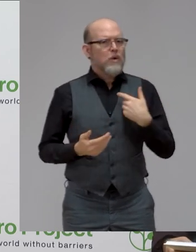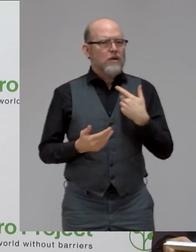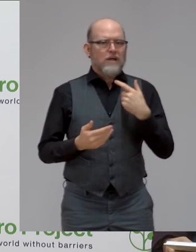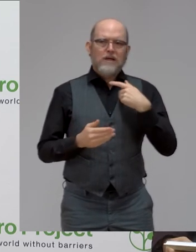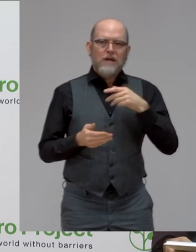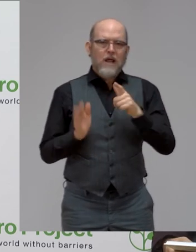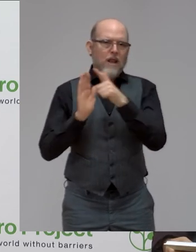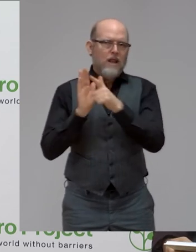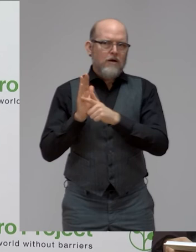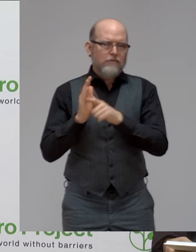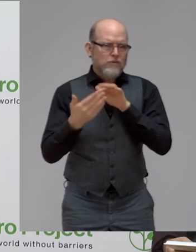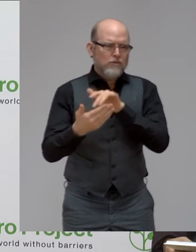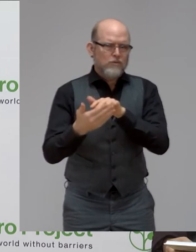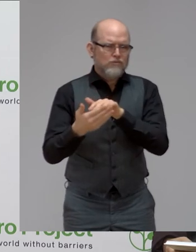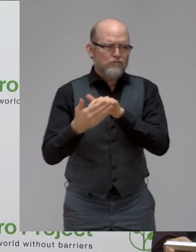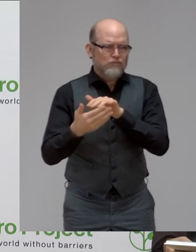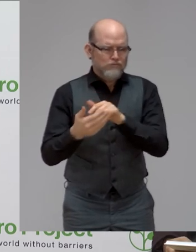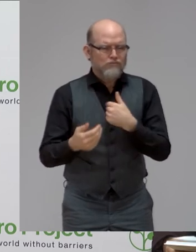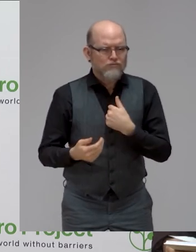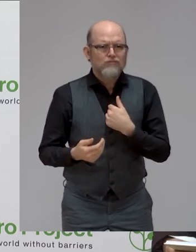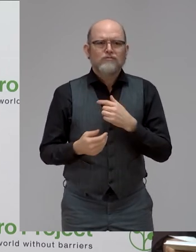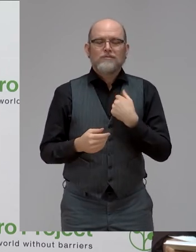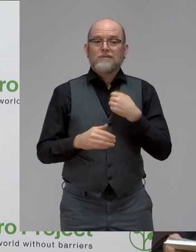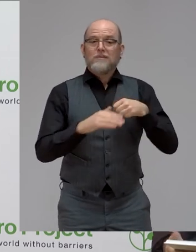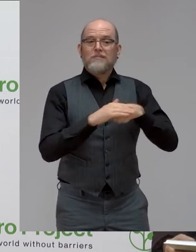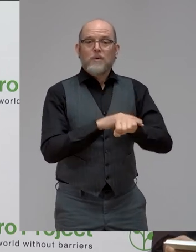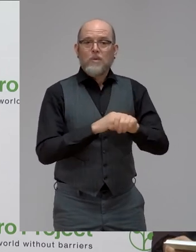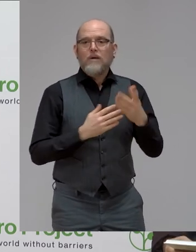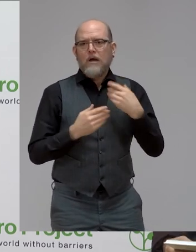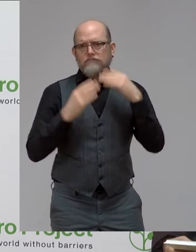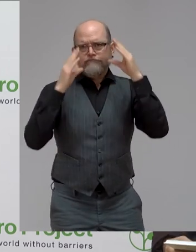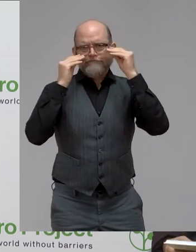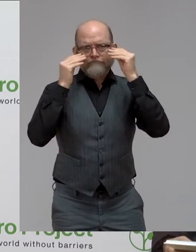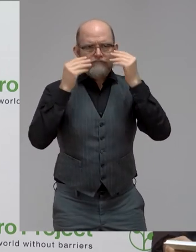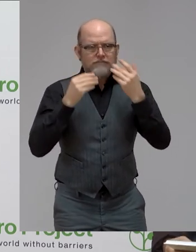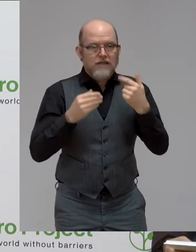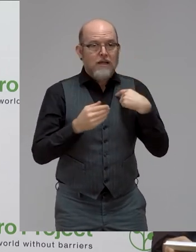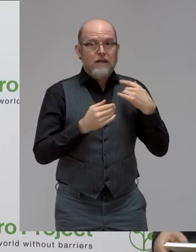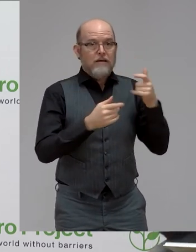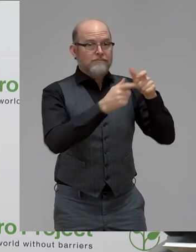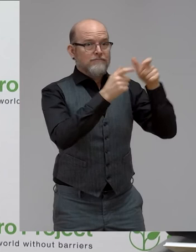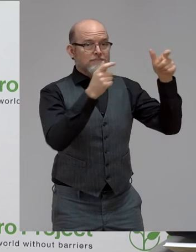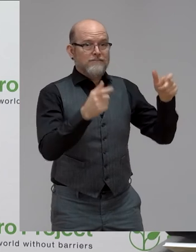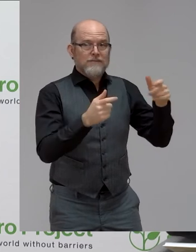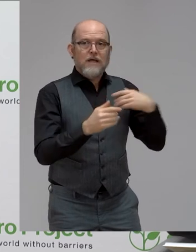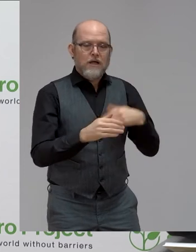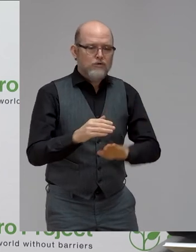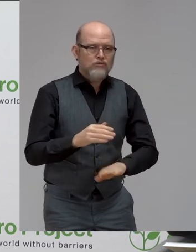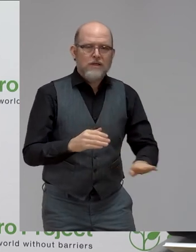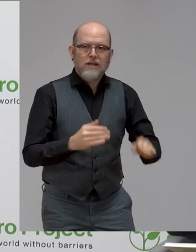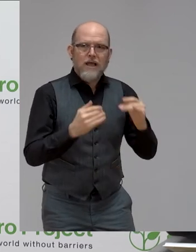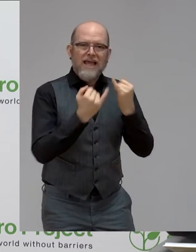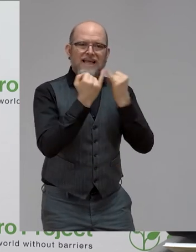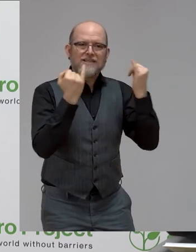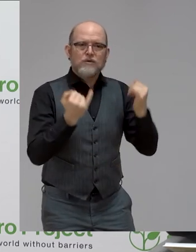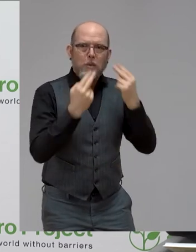I was born blind and attended the Institute for blind children during my primary